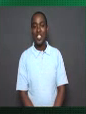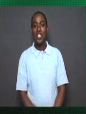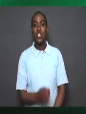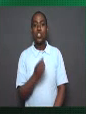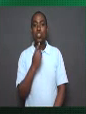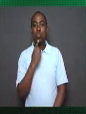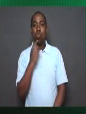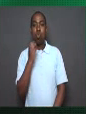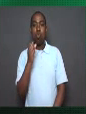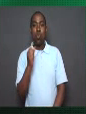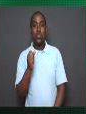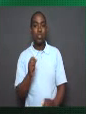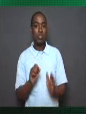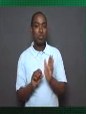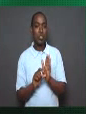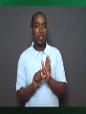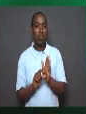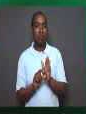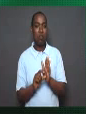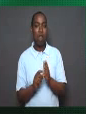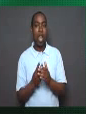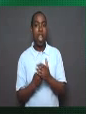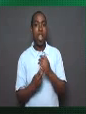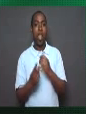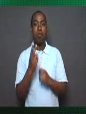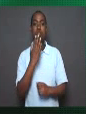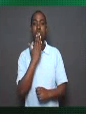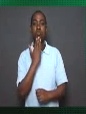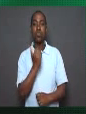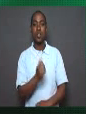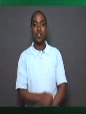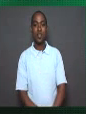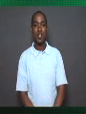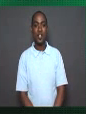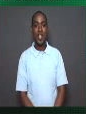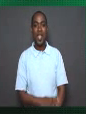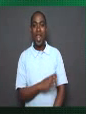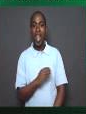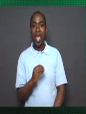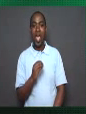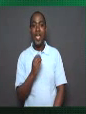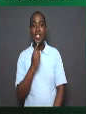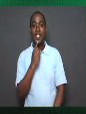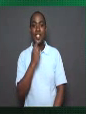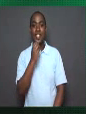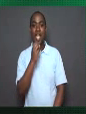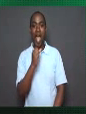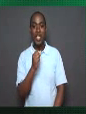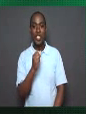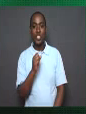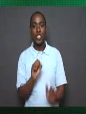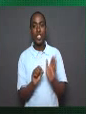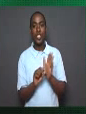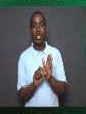sucrose is an example of a double sugar, and starch is an